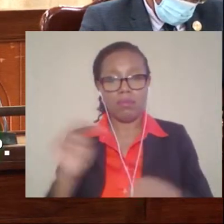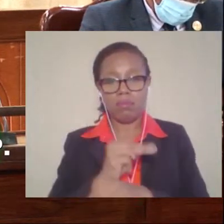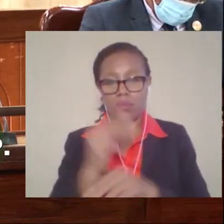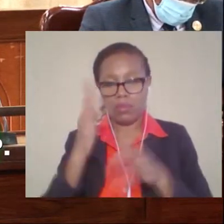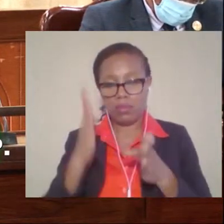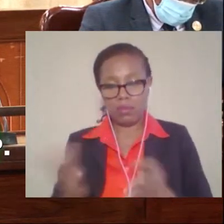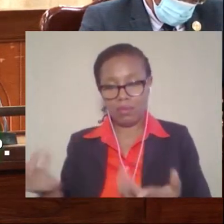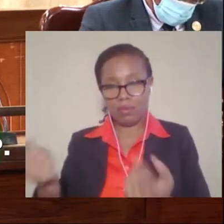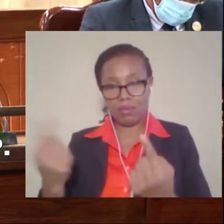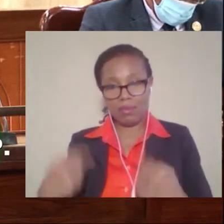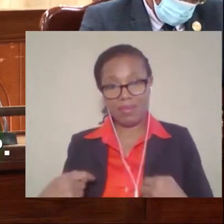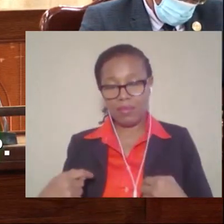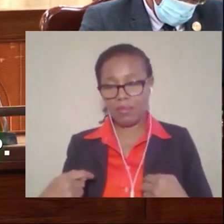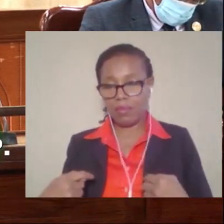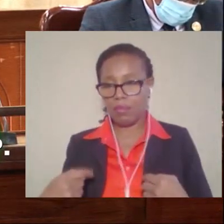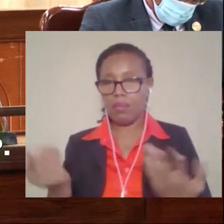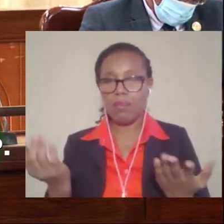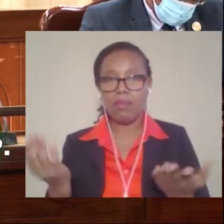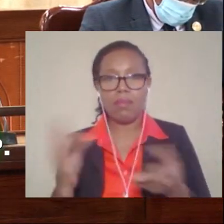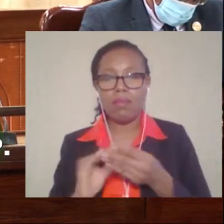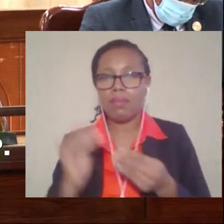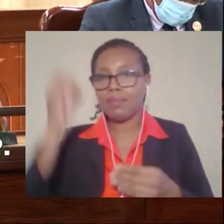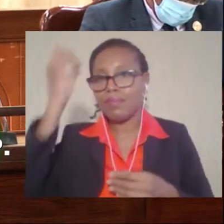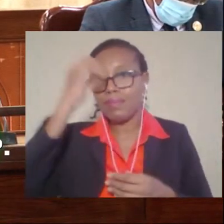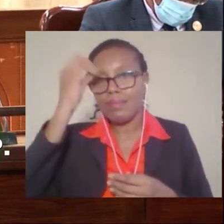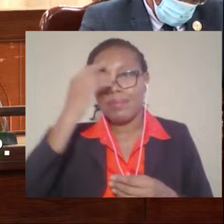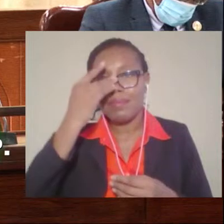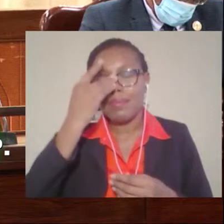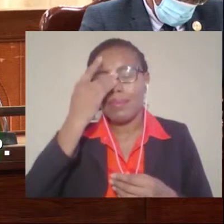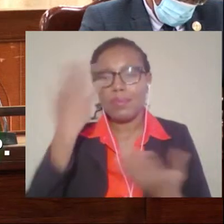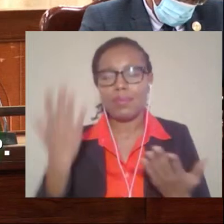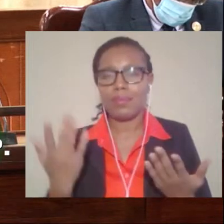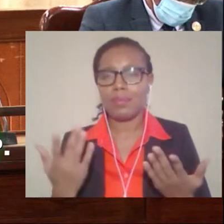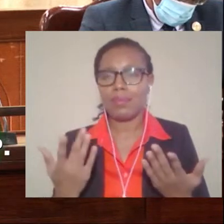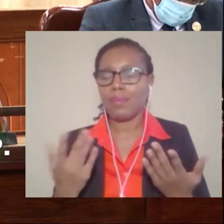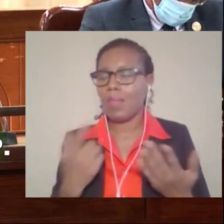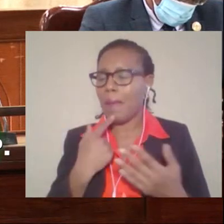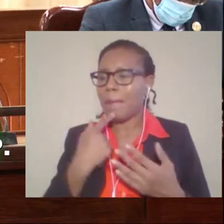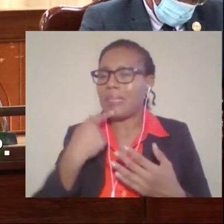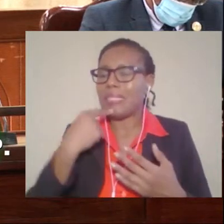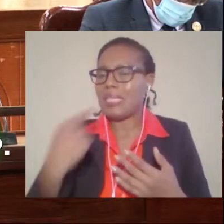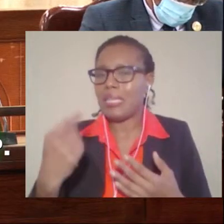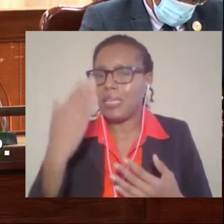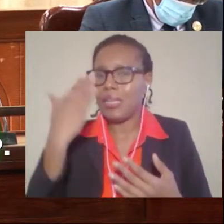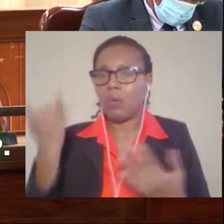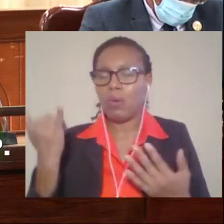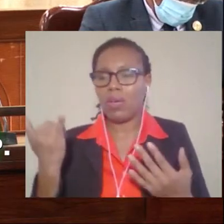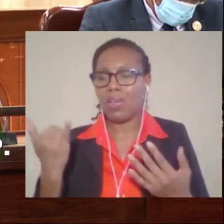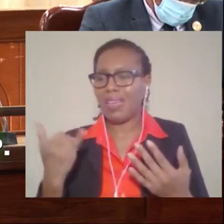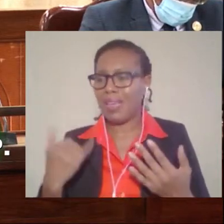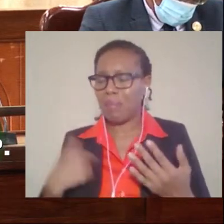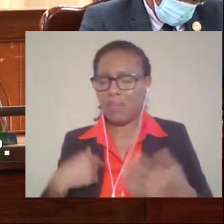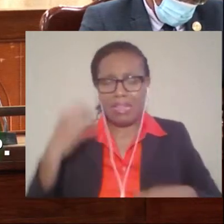I only mentioned that, Mr. Speaker, because I'm struggling to get past it. And I can't.